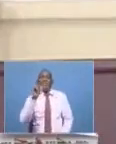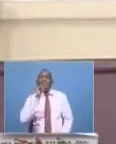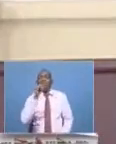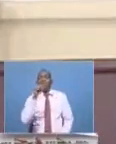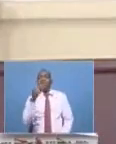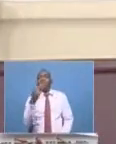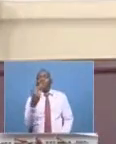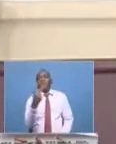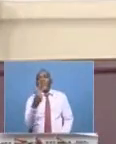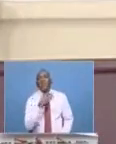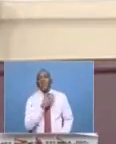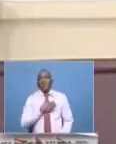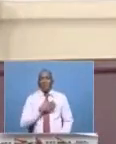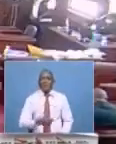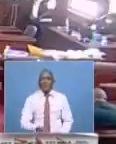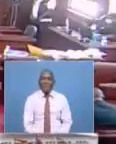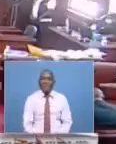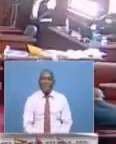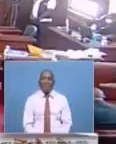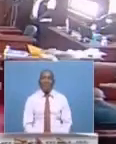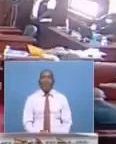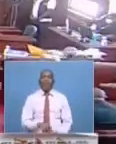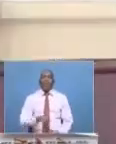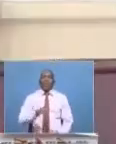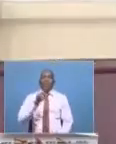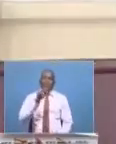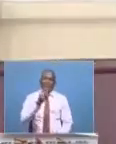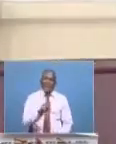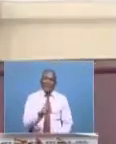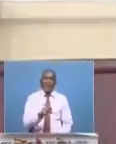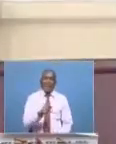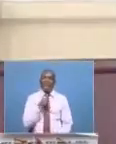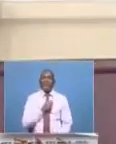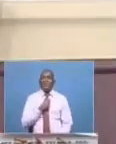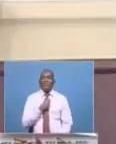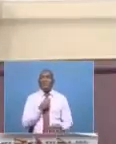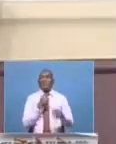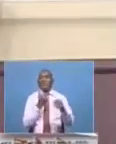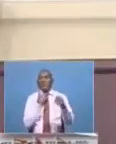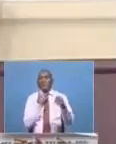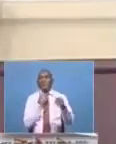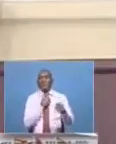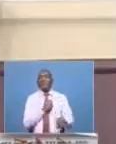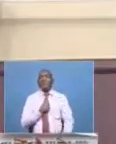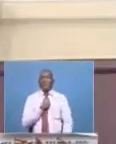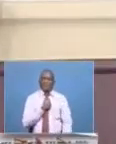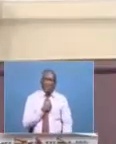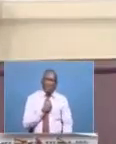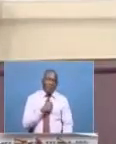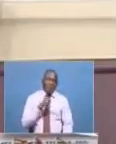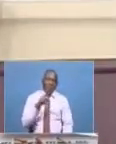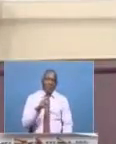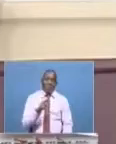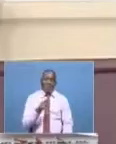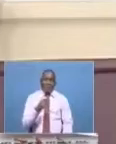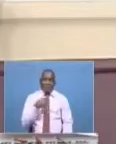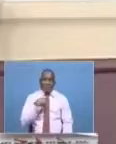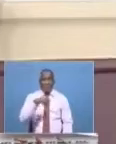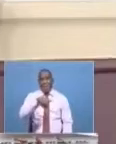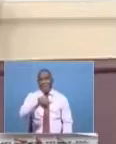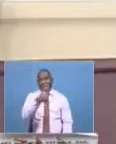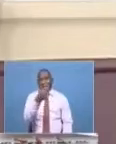Very well. My lords, I'm sorry. My lords, my other point